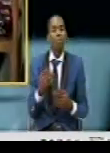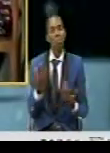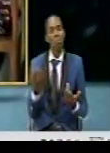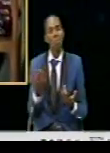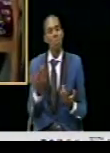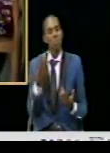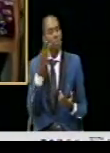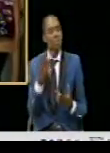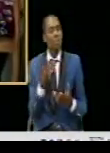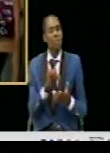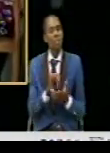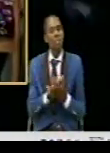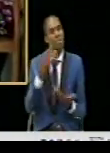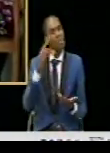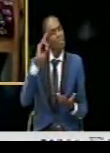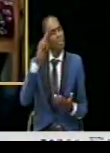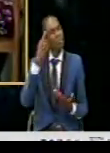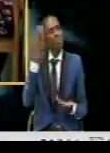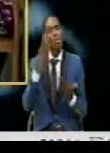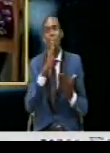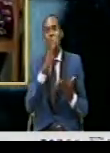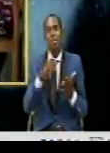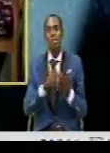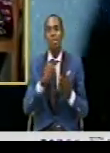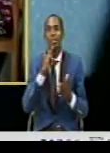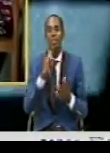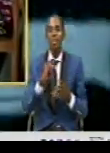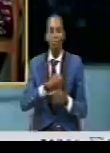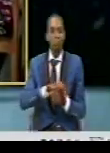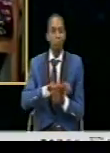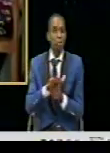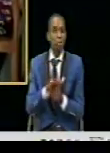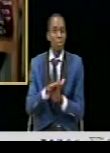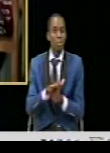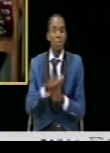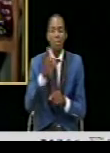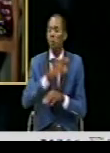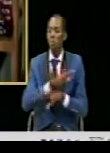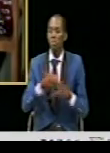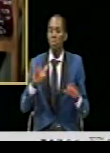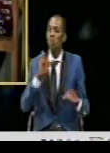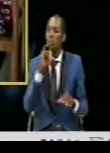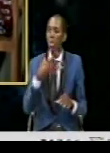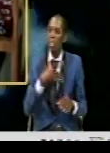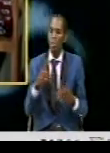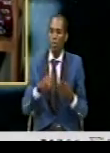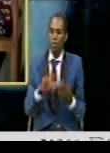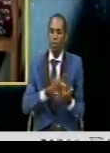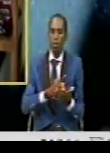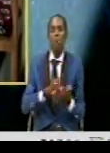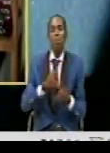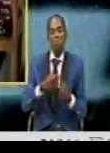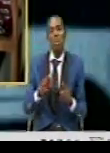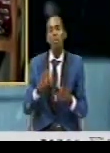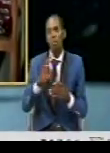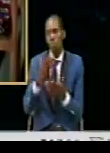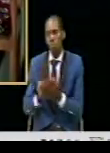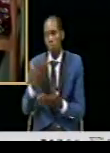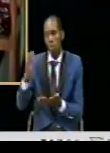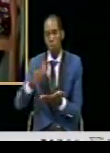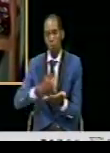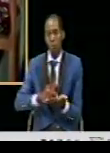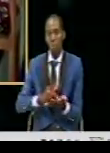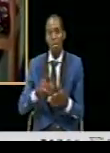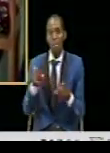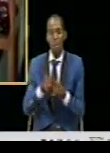description. To me, I had the despondency, thinking as if COVID-19 have come. Then I hardly